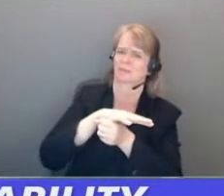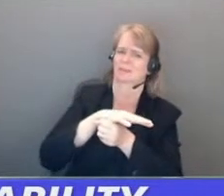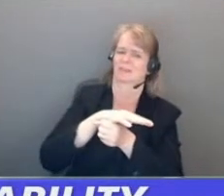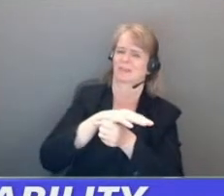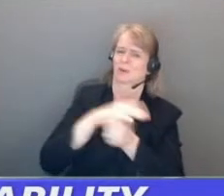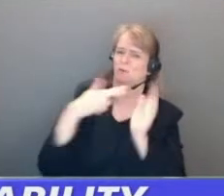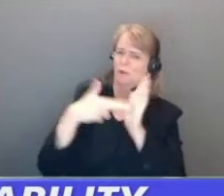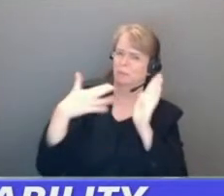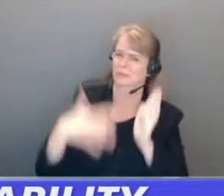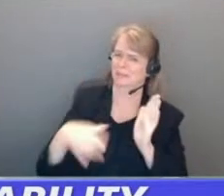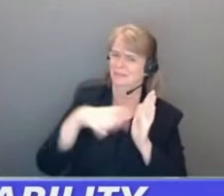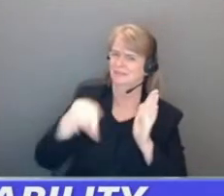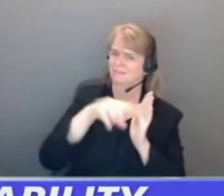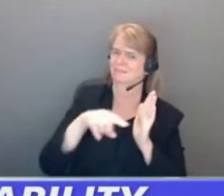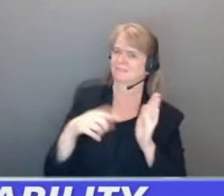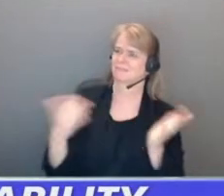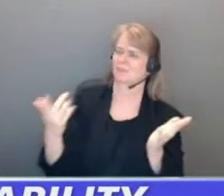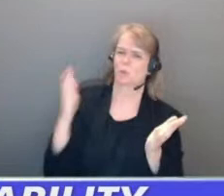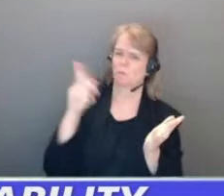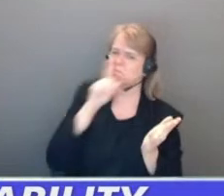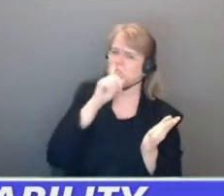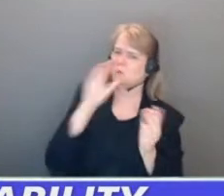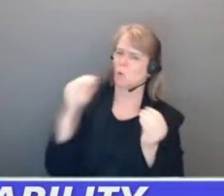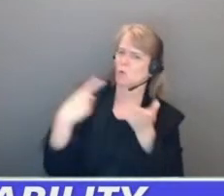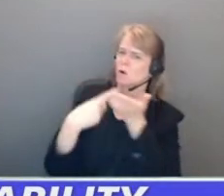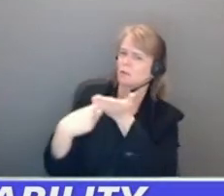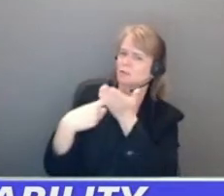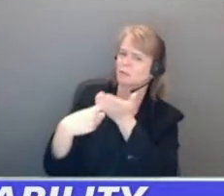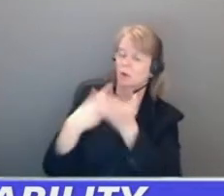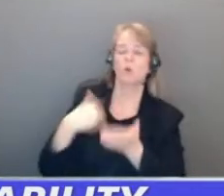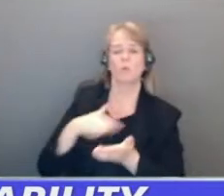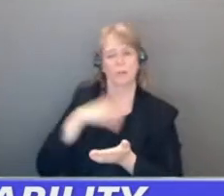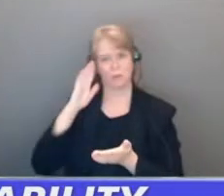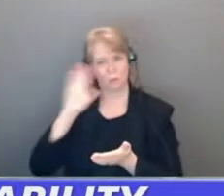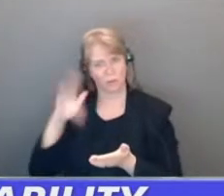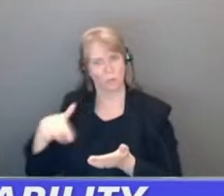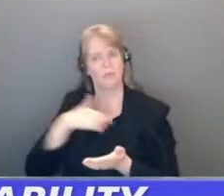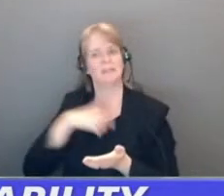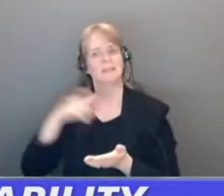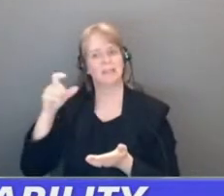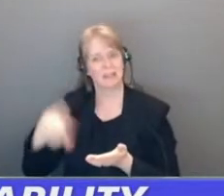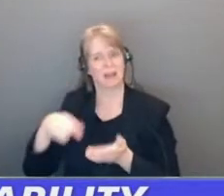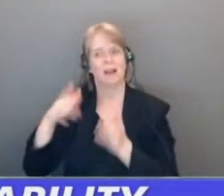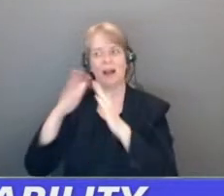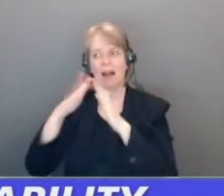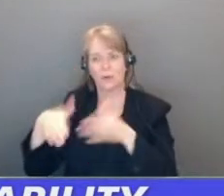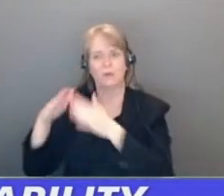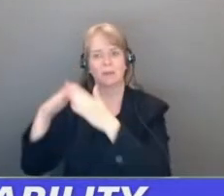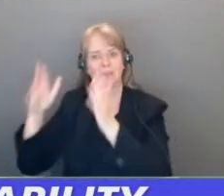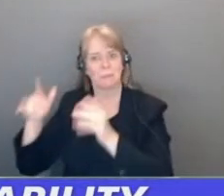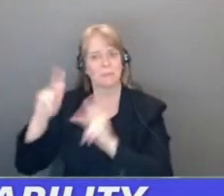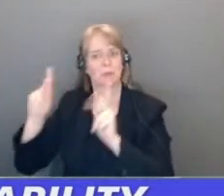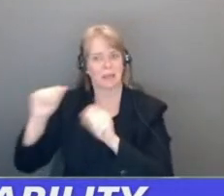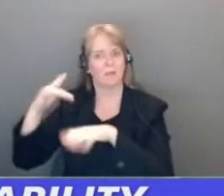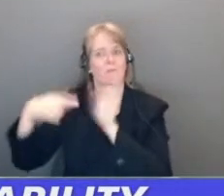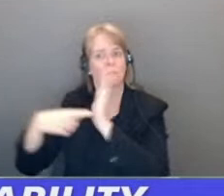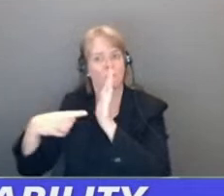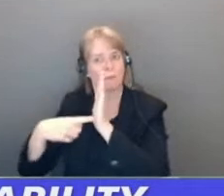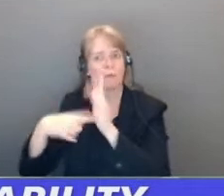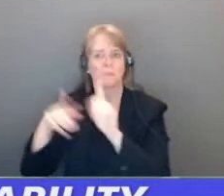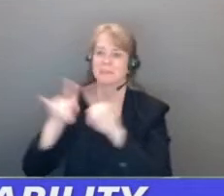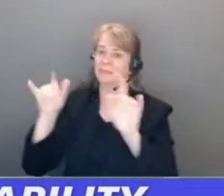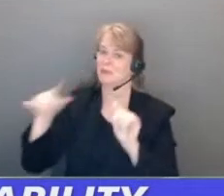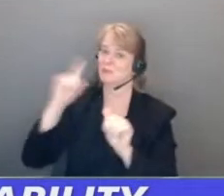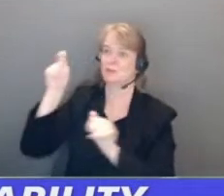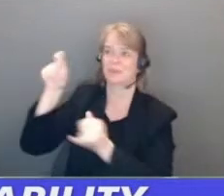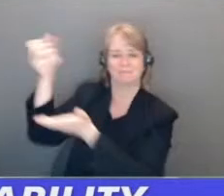more affordable housing, but we also need money to go with that. And so what we've always been arguing for is we need a